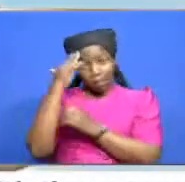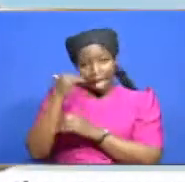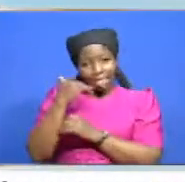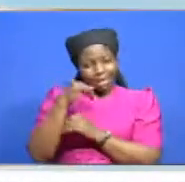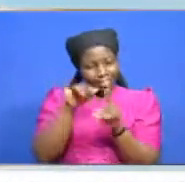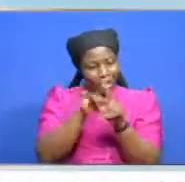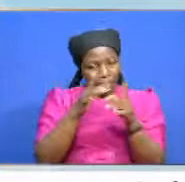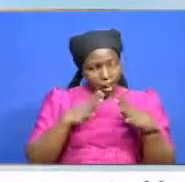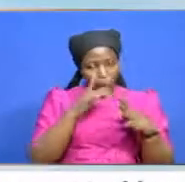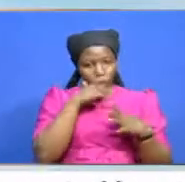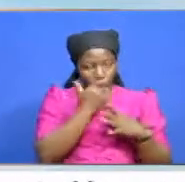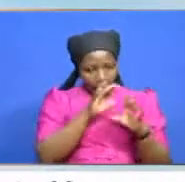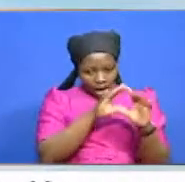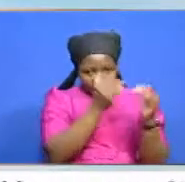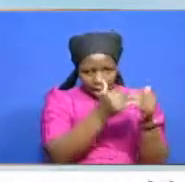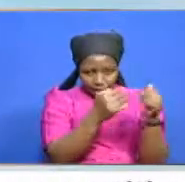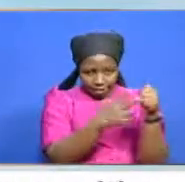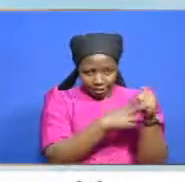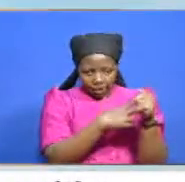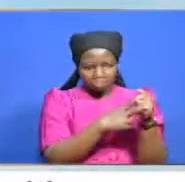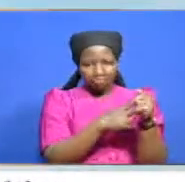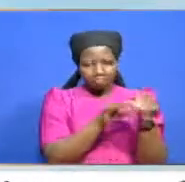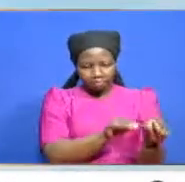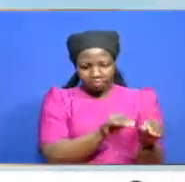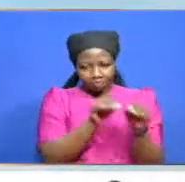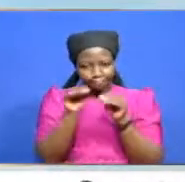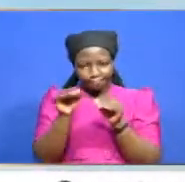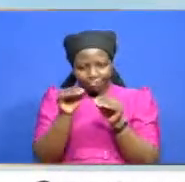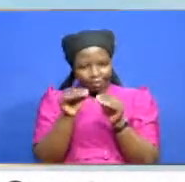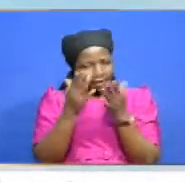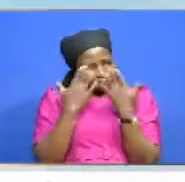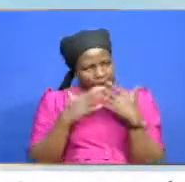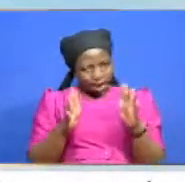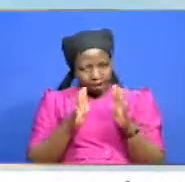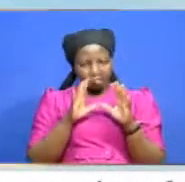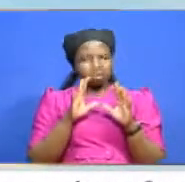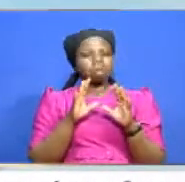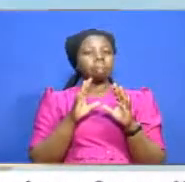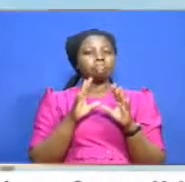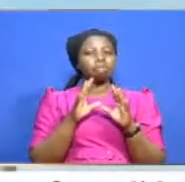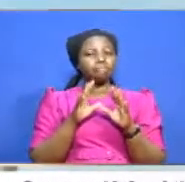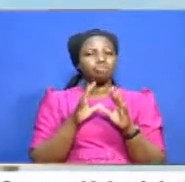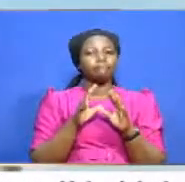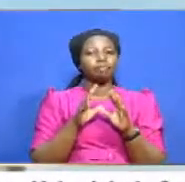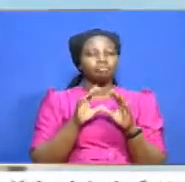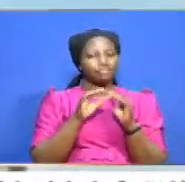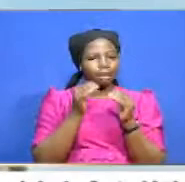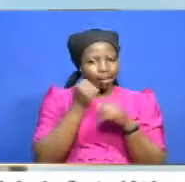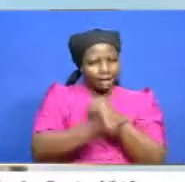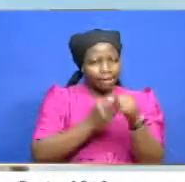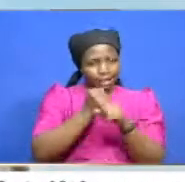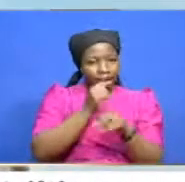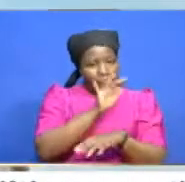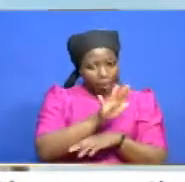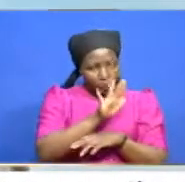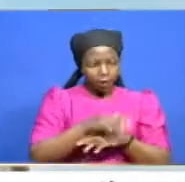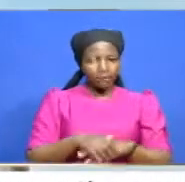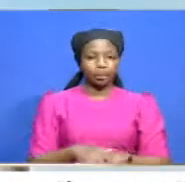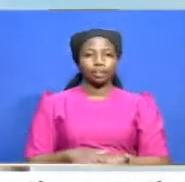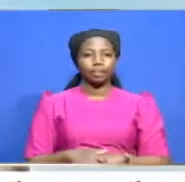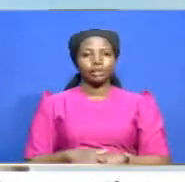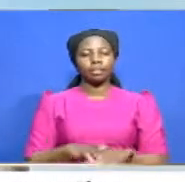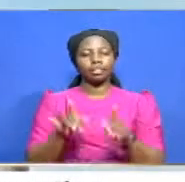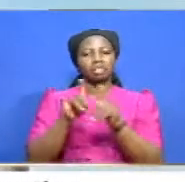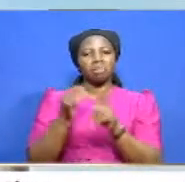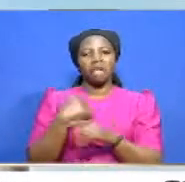are in class 7 will go and do their year, and therefore we will not also have those who are